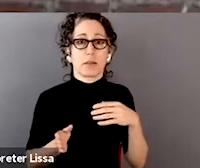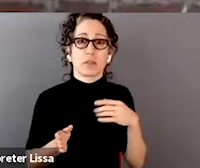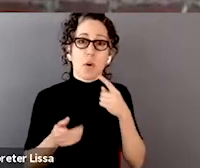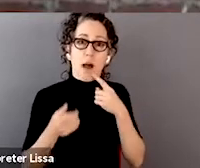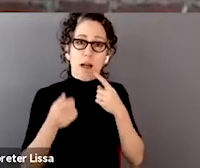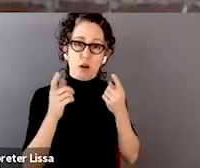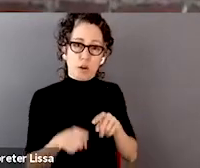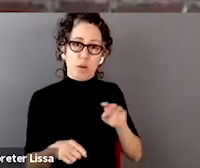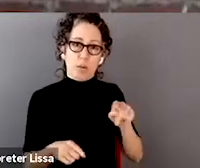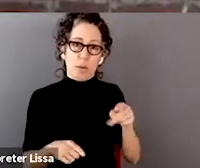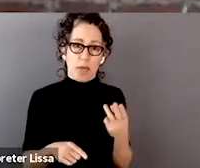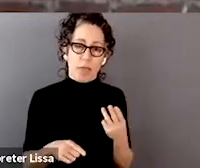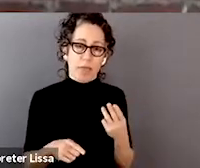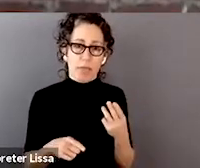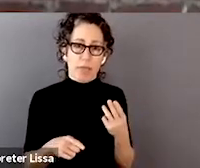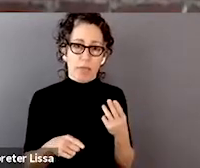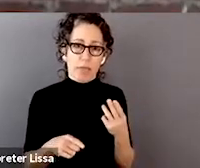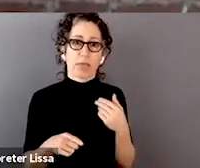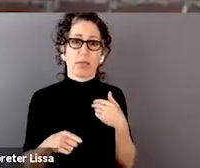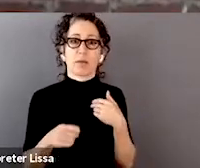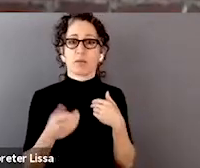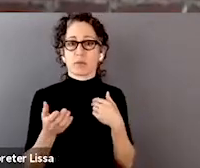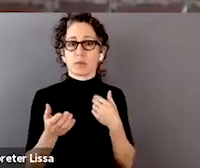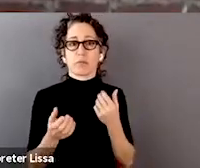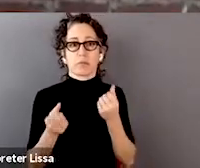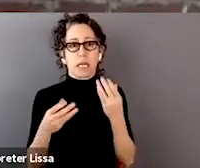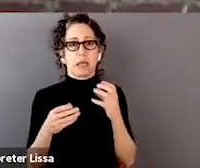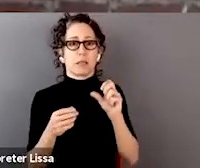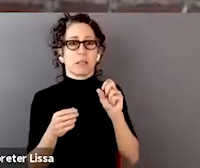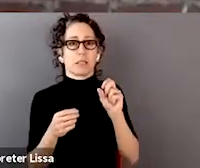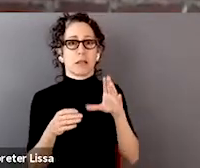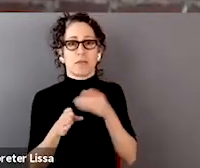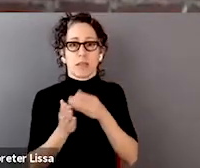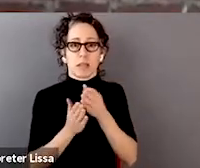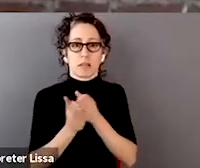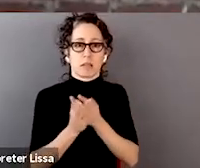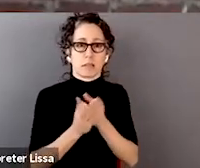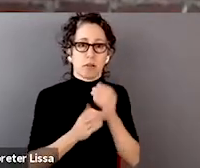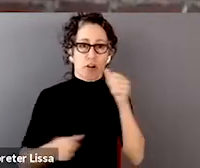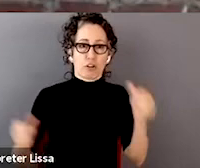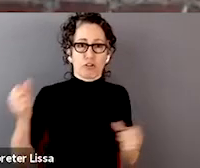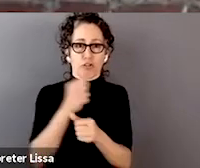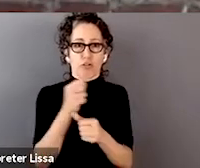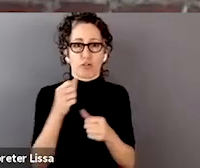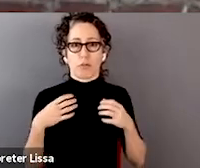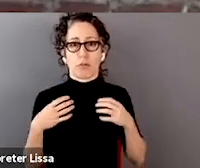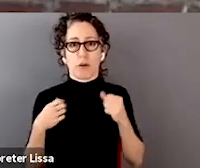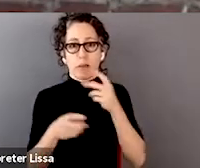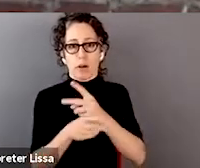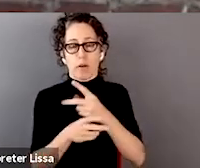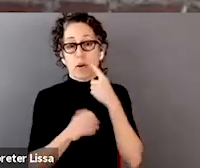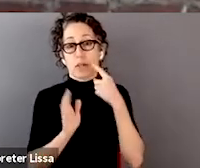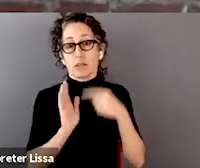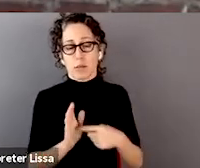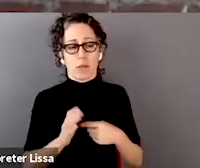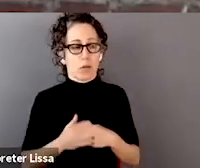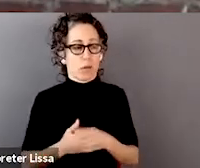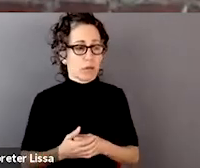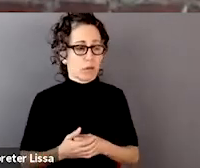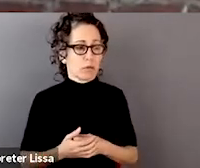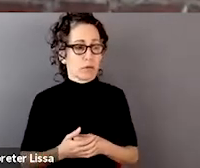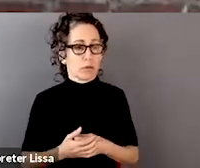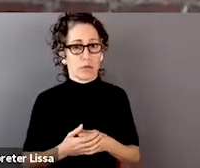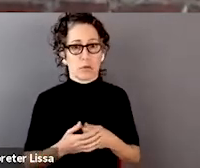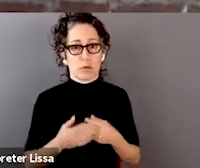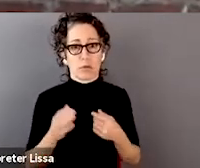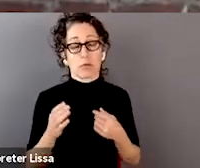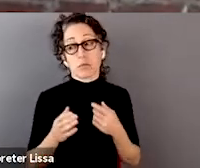types of problems or which which subfields within that enormous space are most interesting um for example i know that there's a lot of i